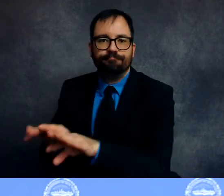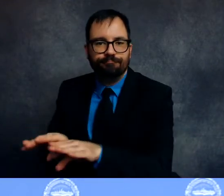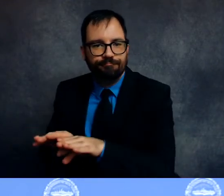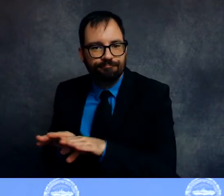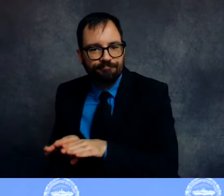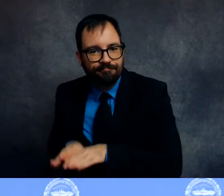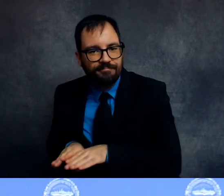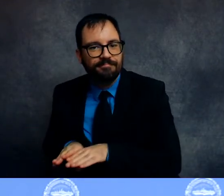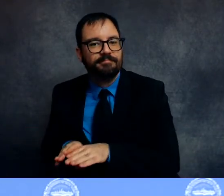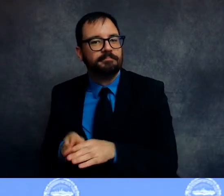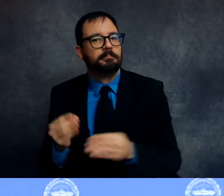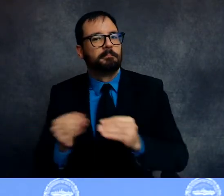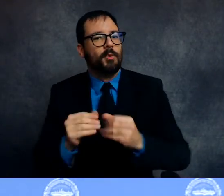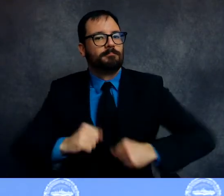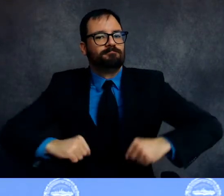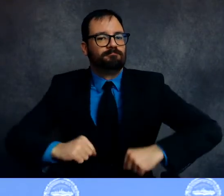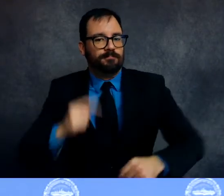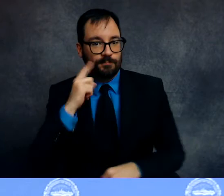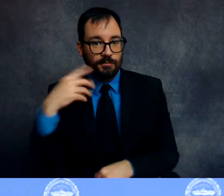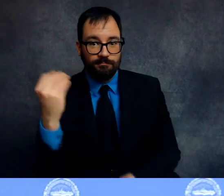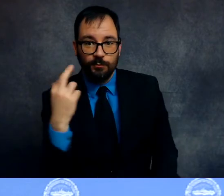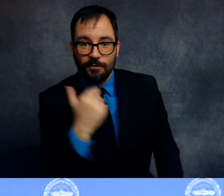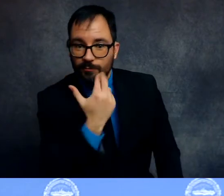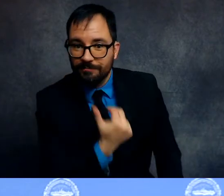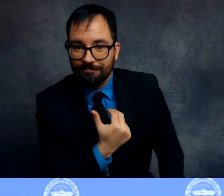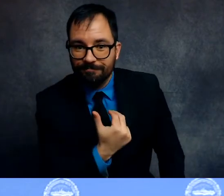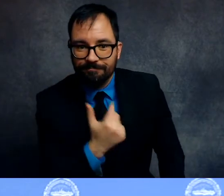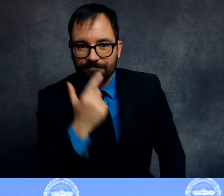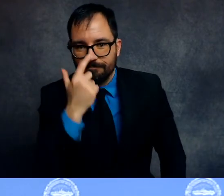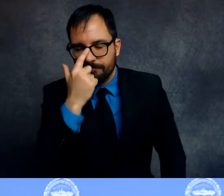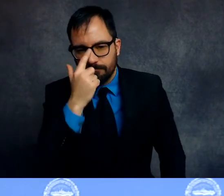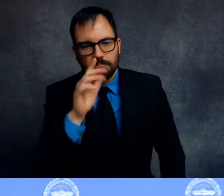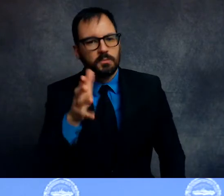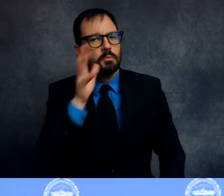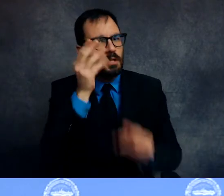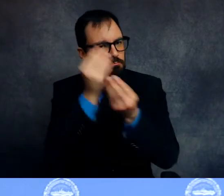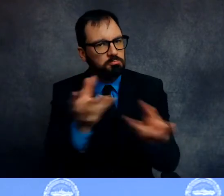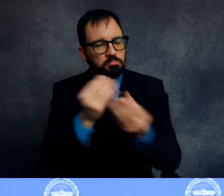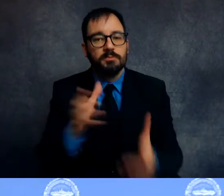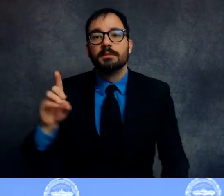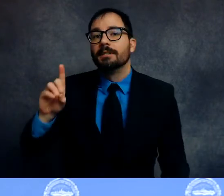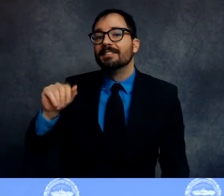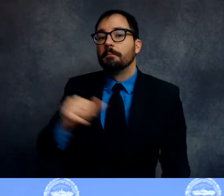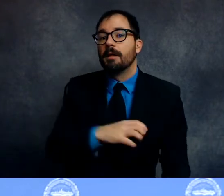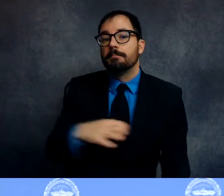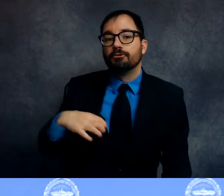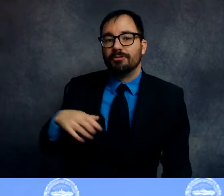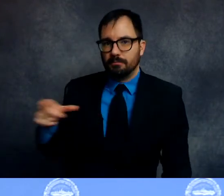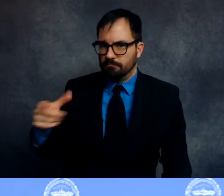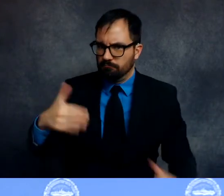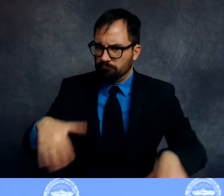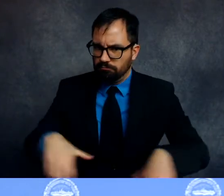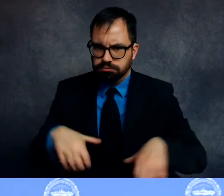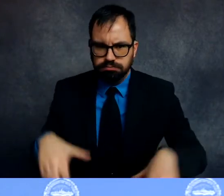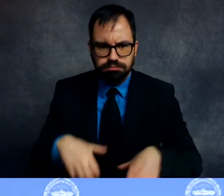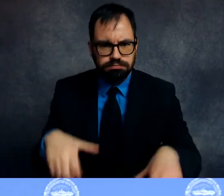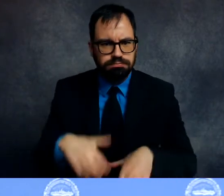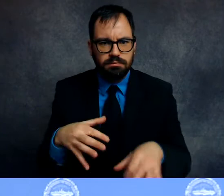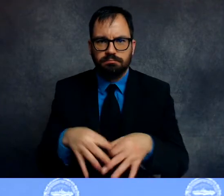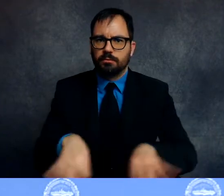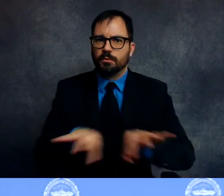closing certain streets to open up spaces for dining, outdoor dining. We'll have more details on specific streets in the coming